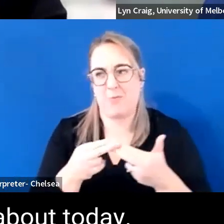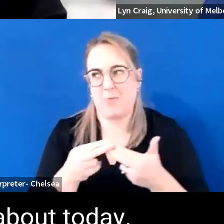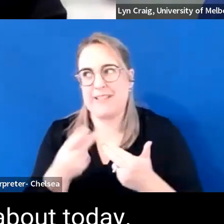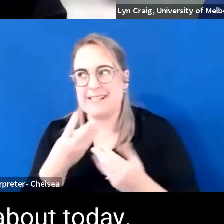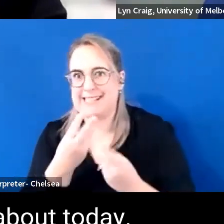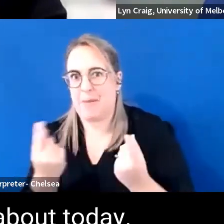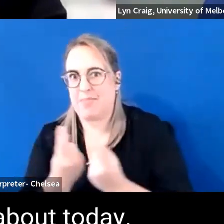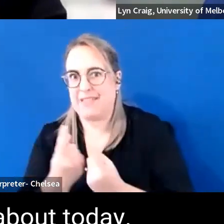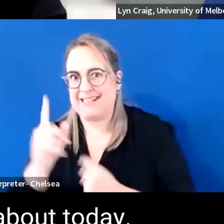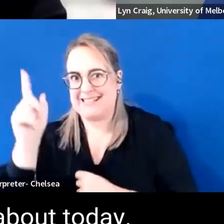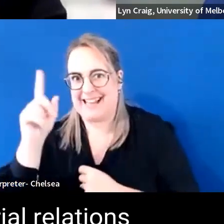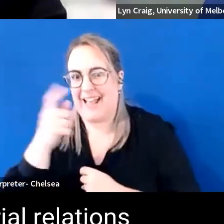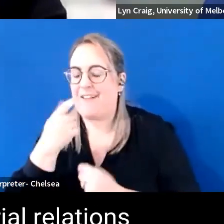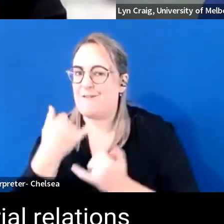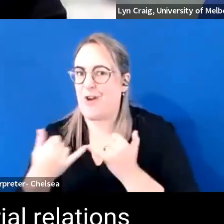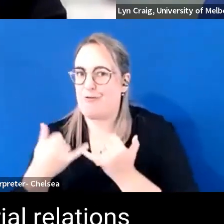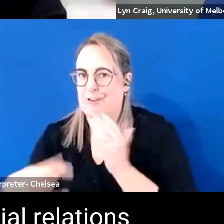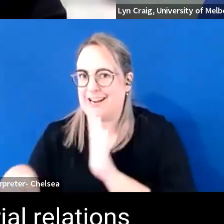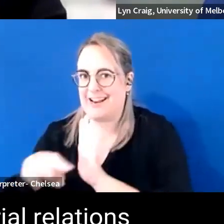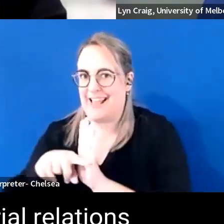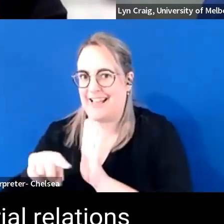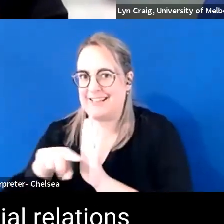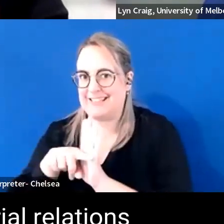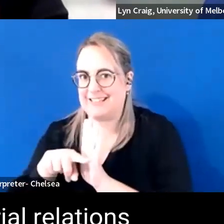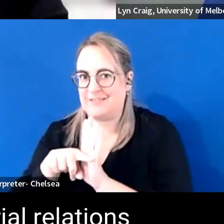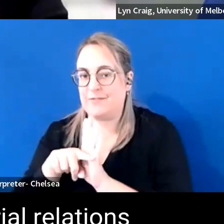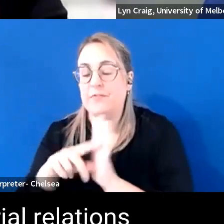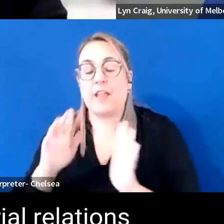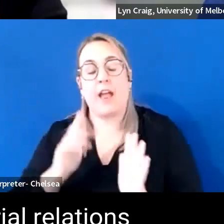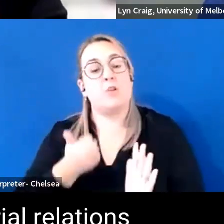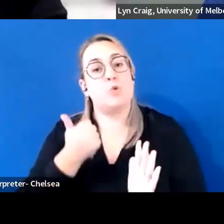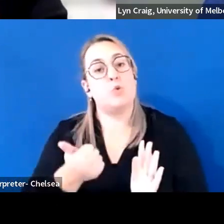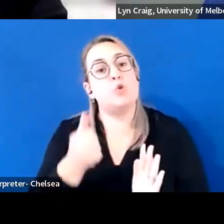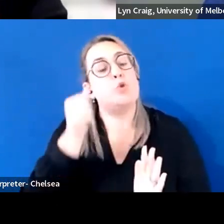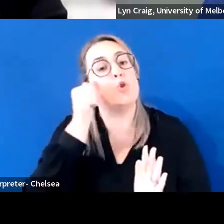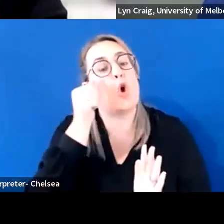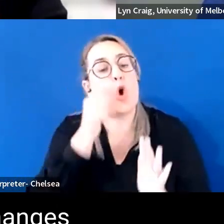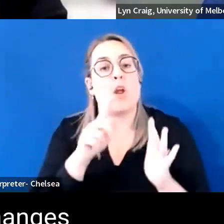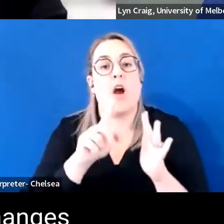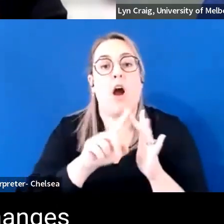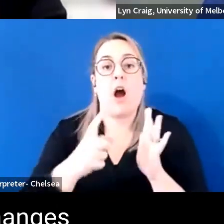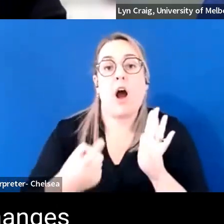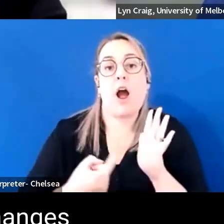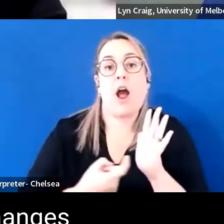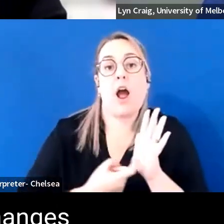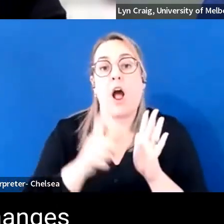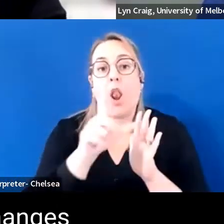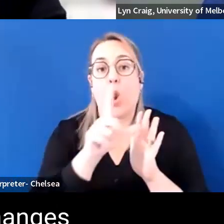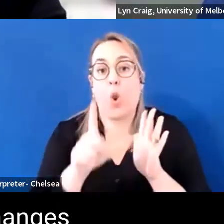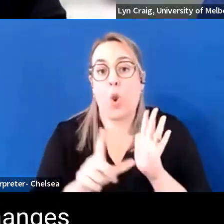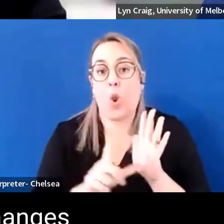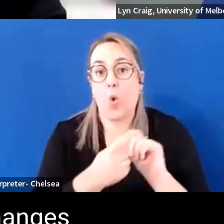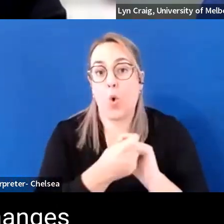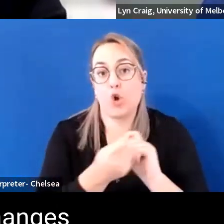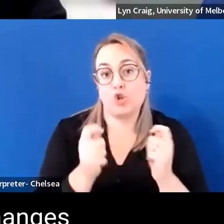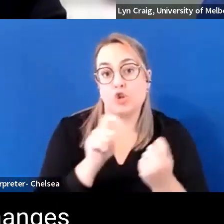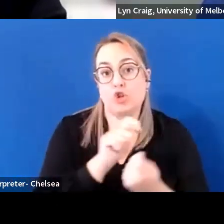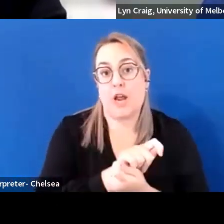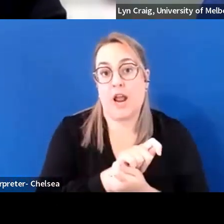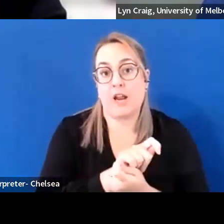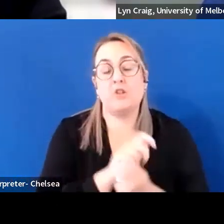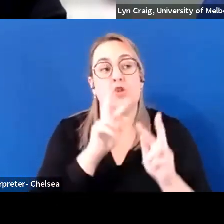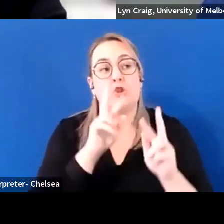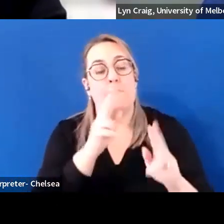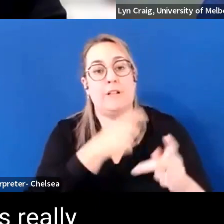and good to know that some of the industrial relations changes pave the way for positive changes for female